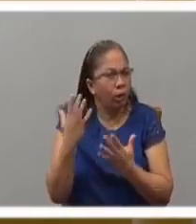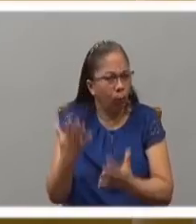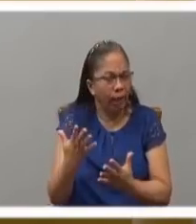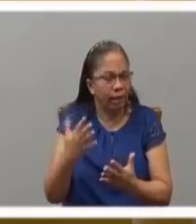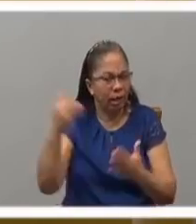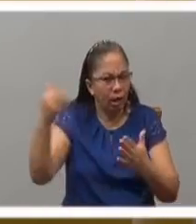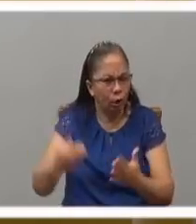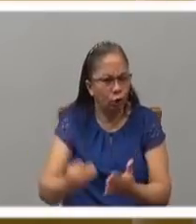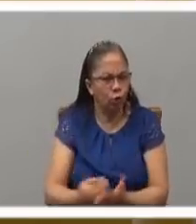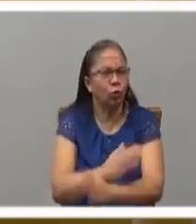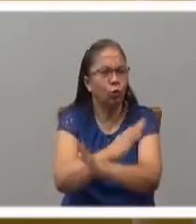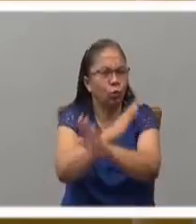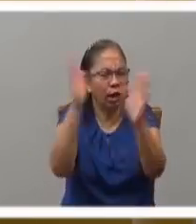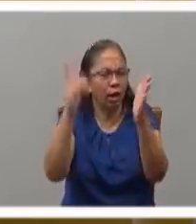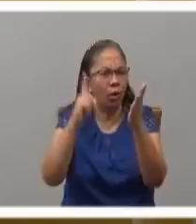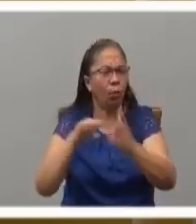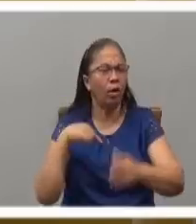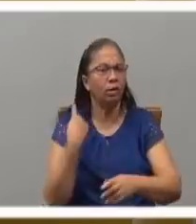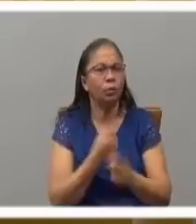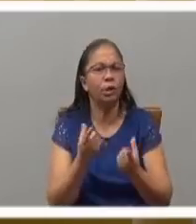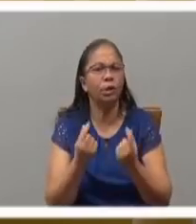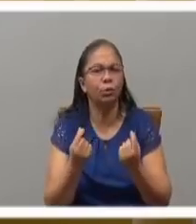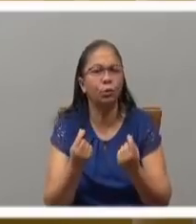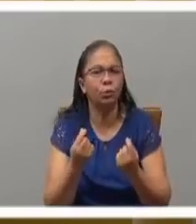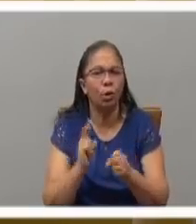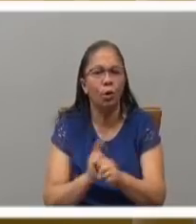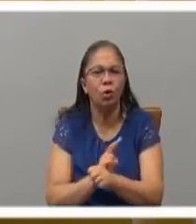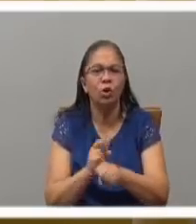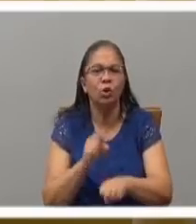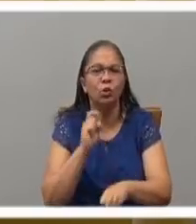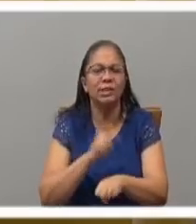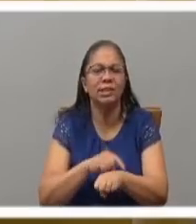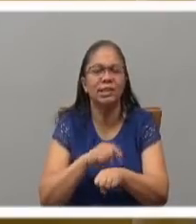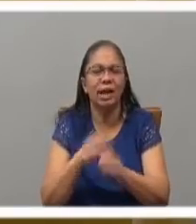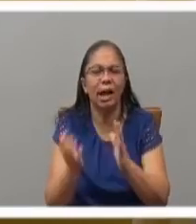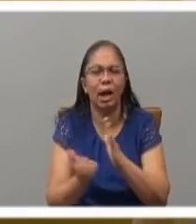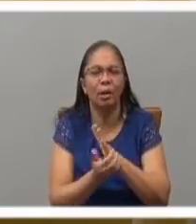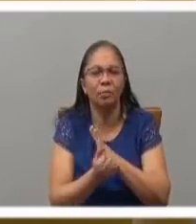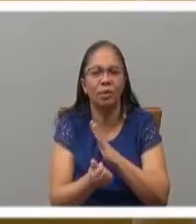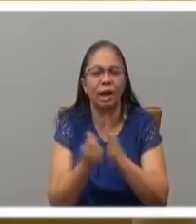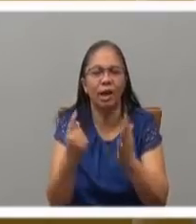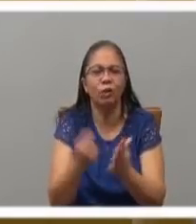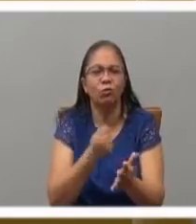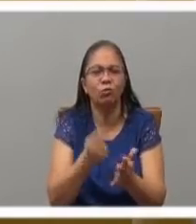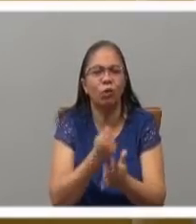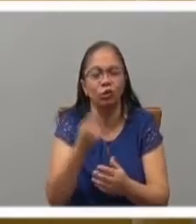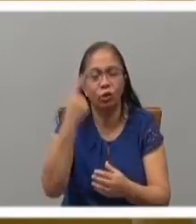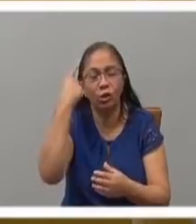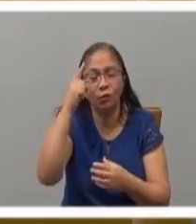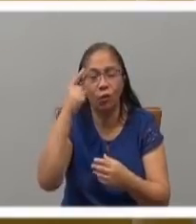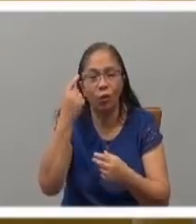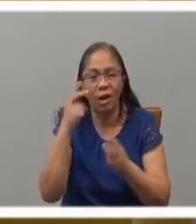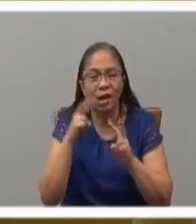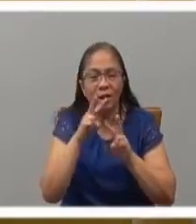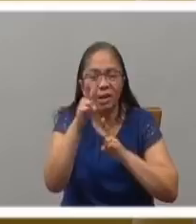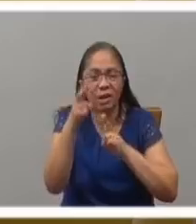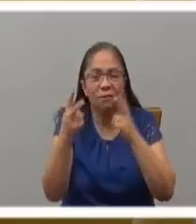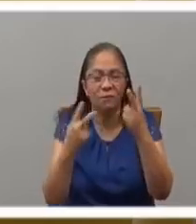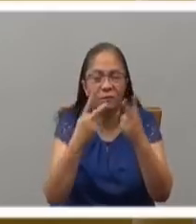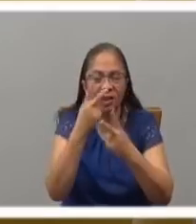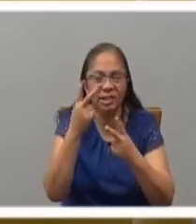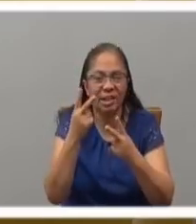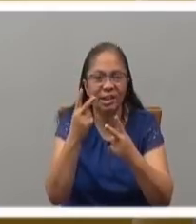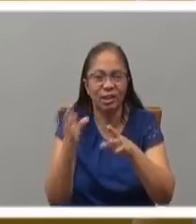day, let us utilize our time, our talent, and our treasures to visit the tombs of the